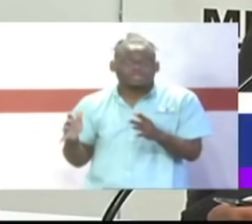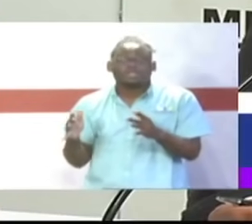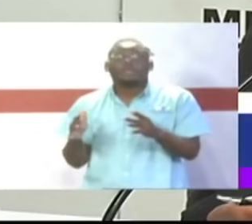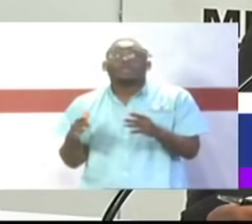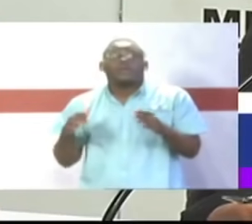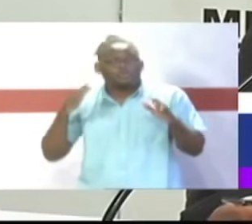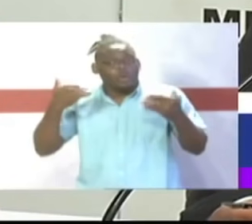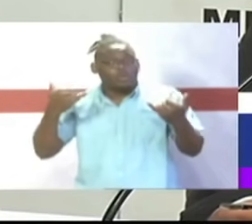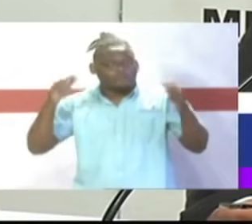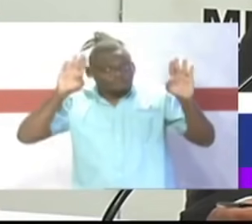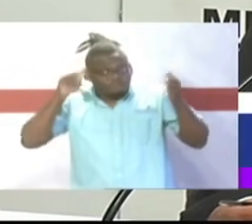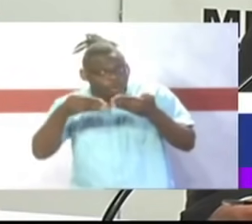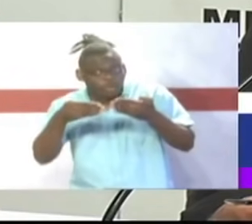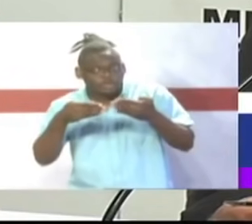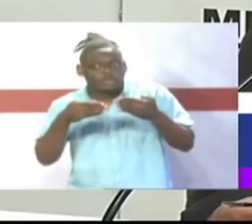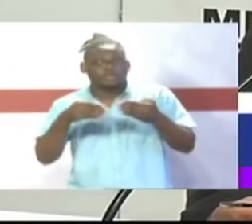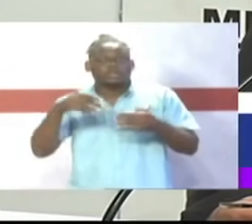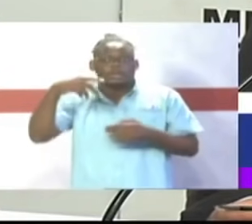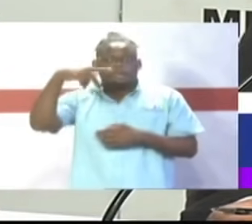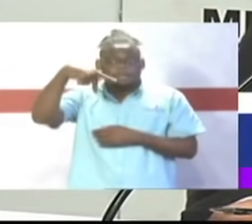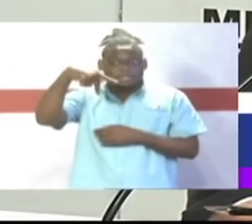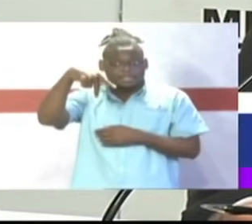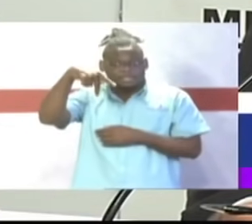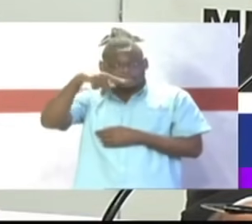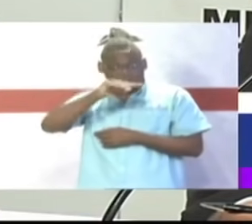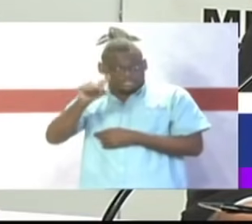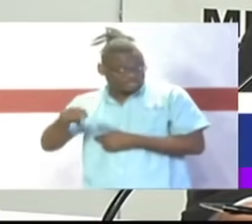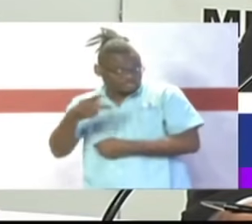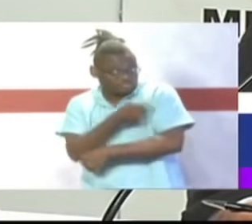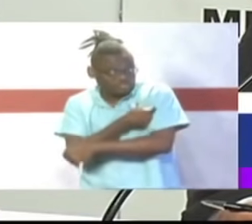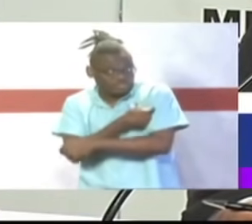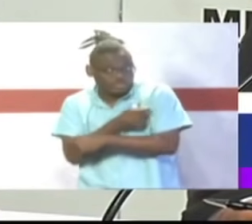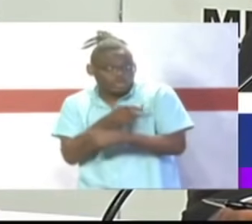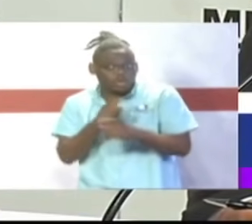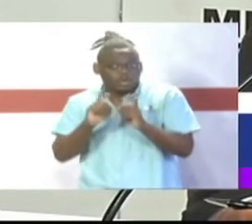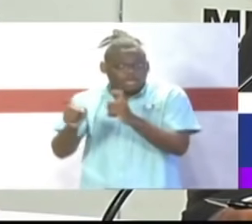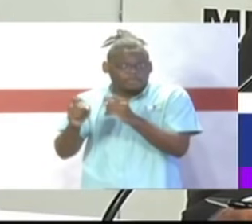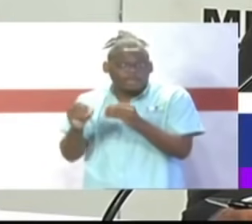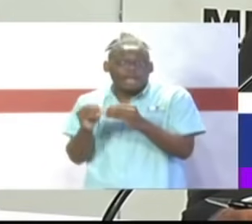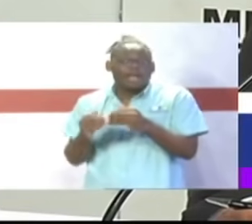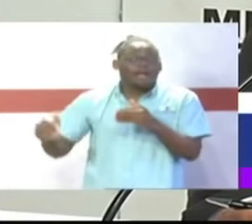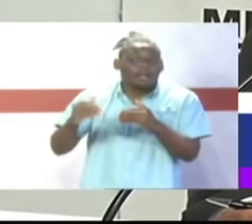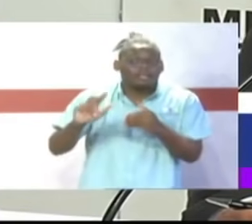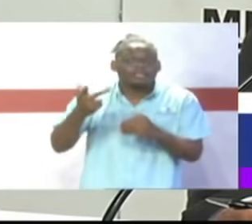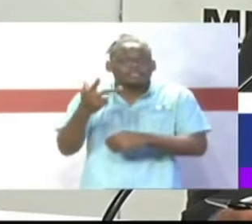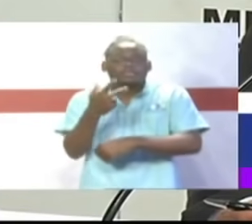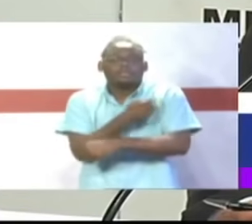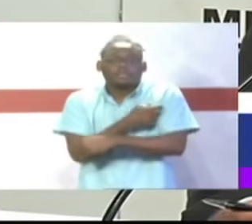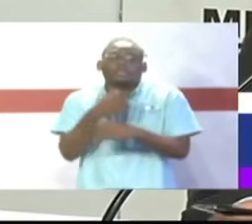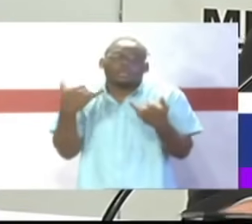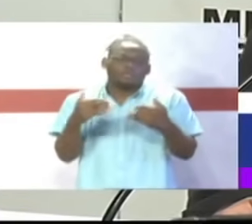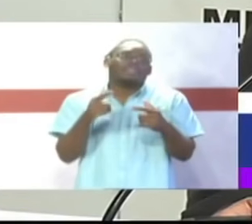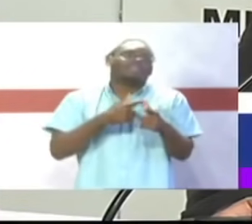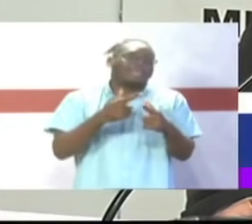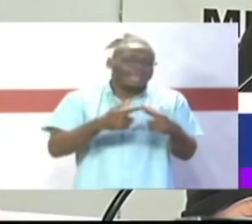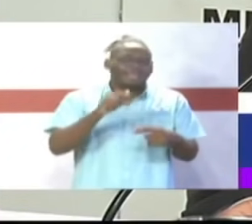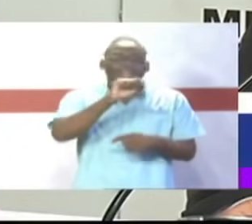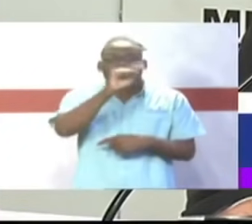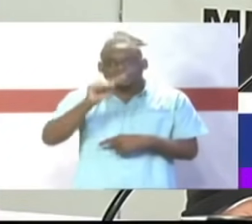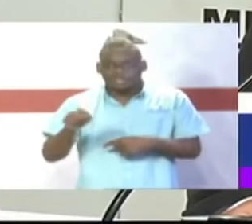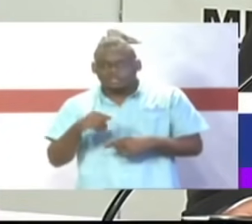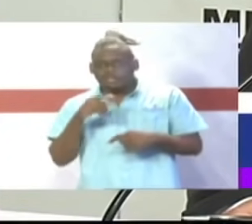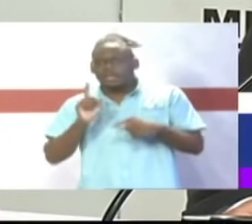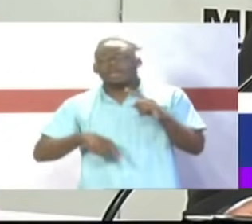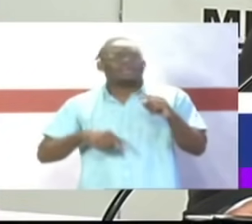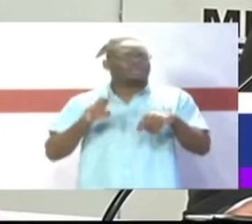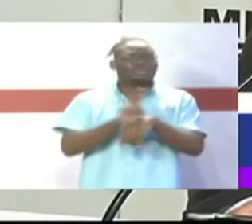need to have enough of a second dose of Pfizer to give those individuals. So if we use those Pfizer doses, for example, to give